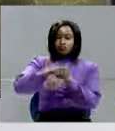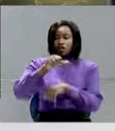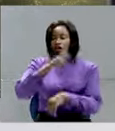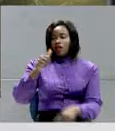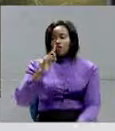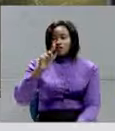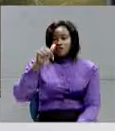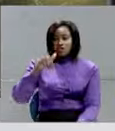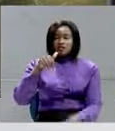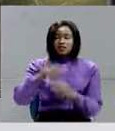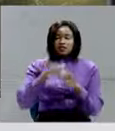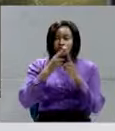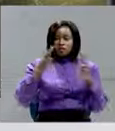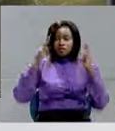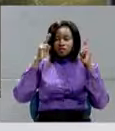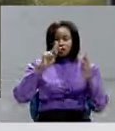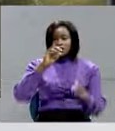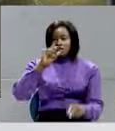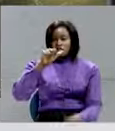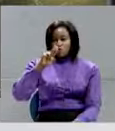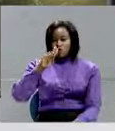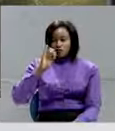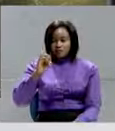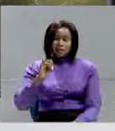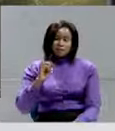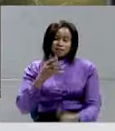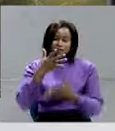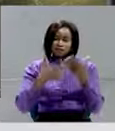at University of Chisubi. John Burns, Sentinel, reports.